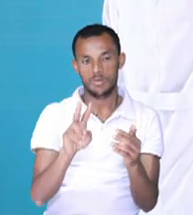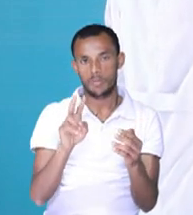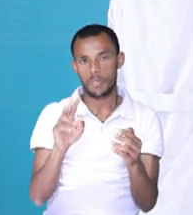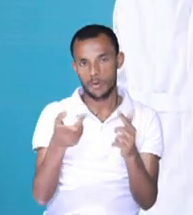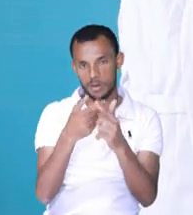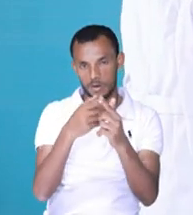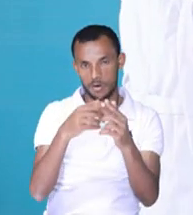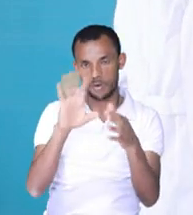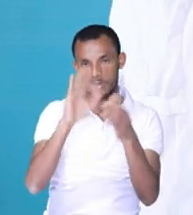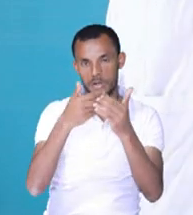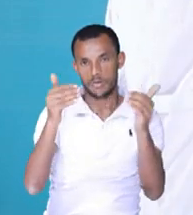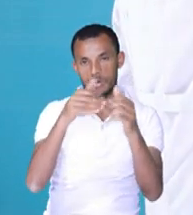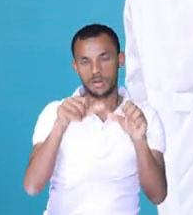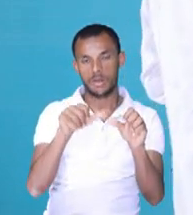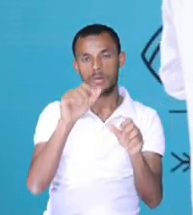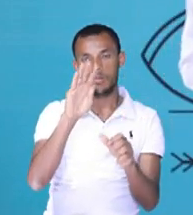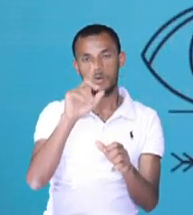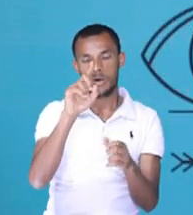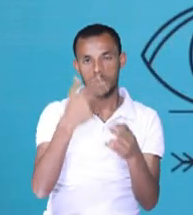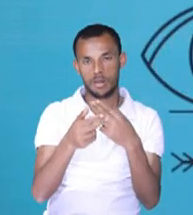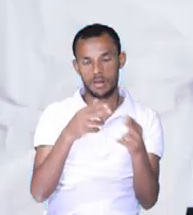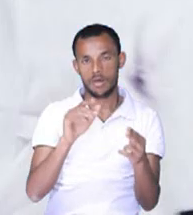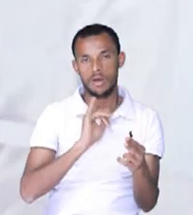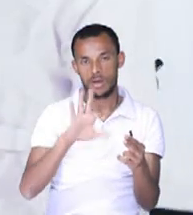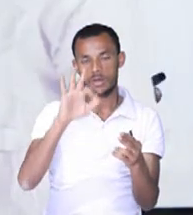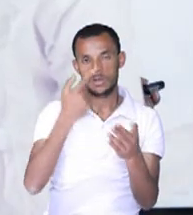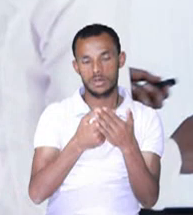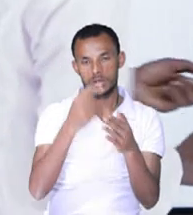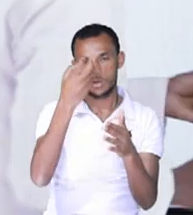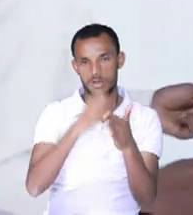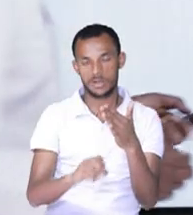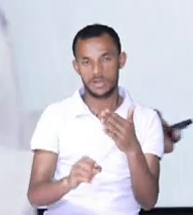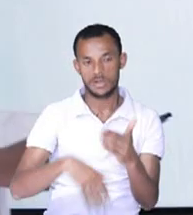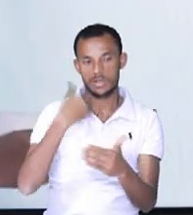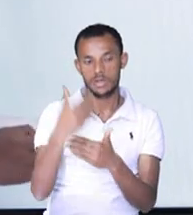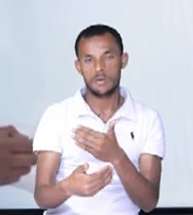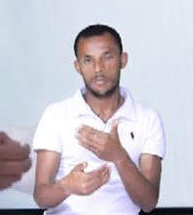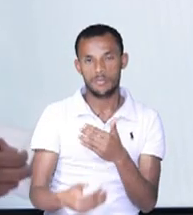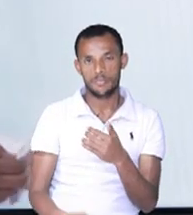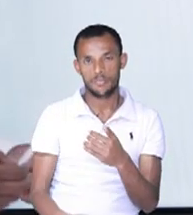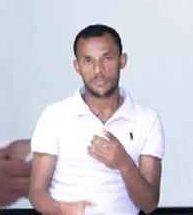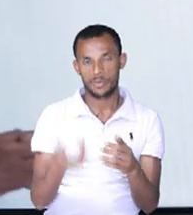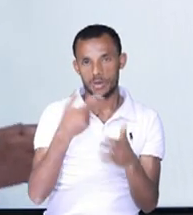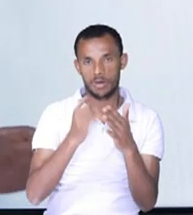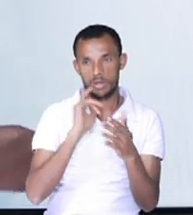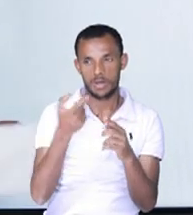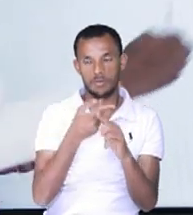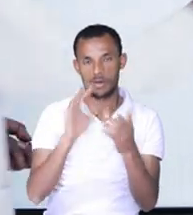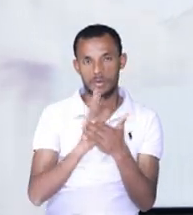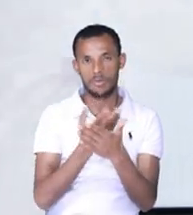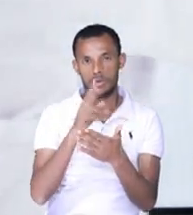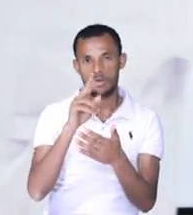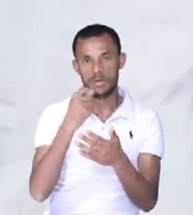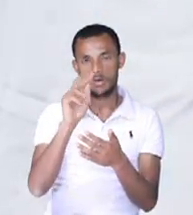by the constant B1. When I multiply it, I will get this result. Then, what is the difference between the